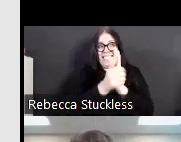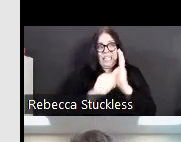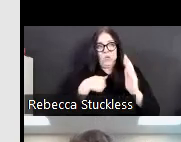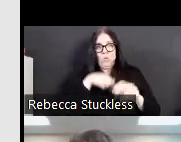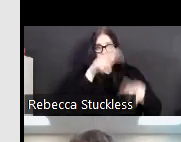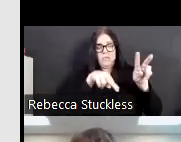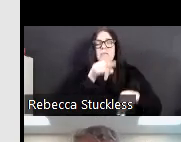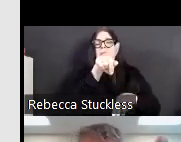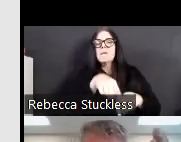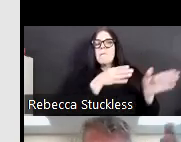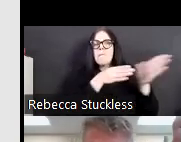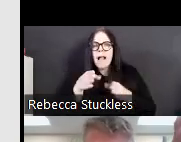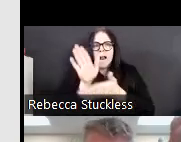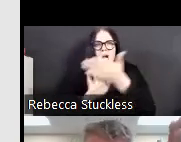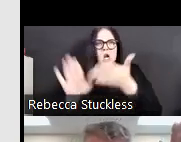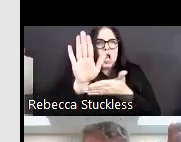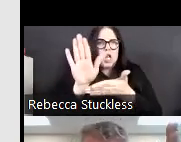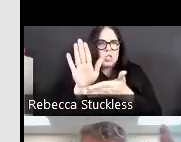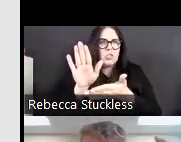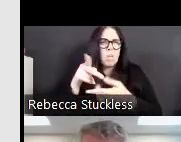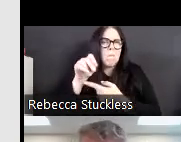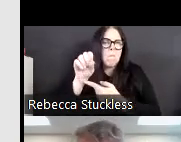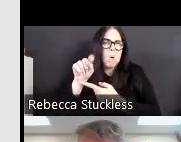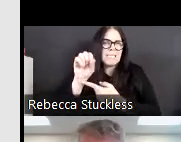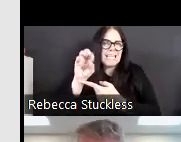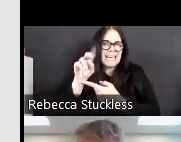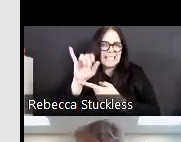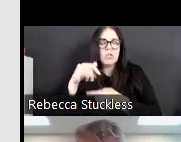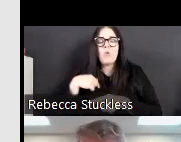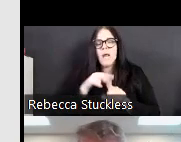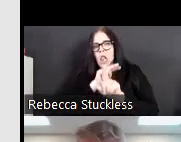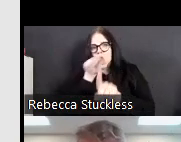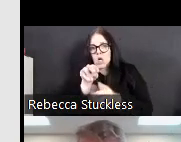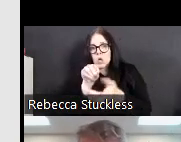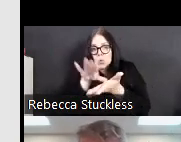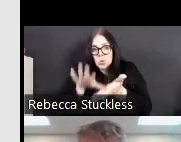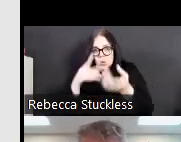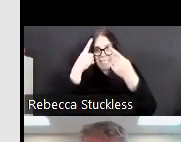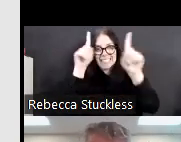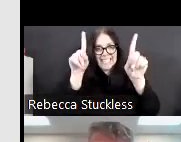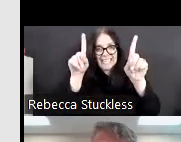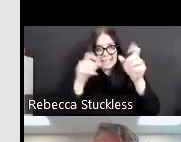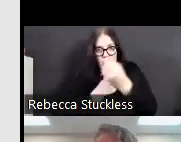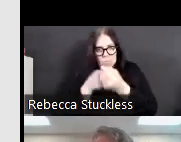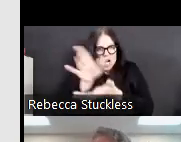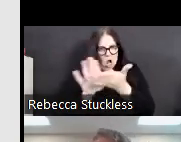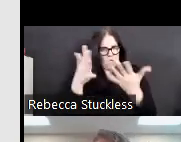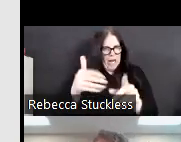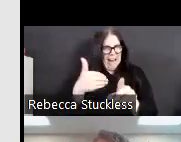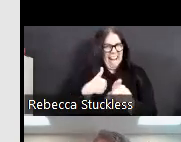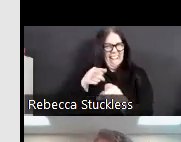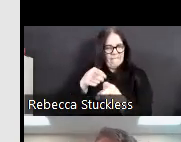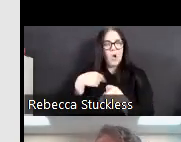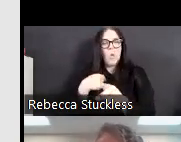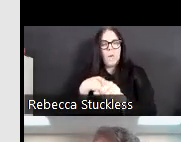we picked post-secondary success. We went to the student success framework that our college has, and we picked these